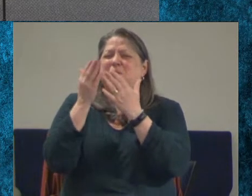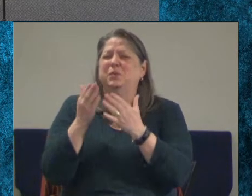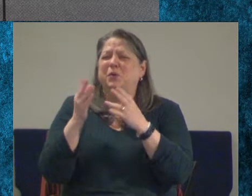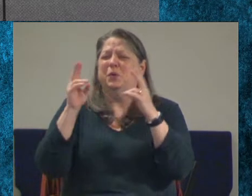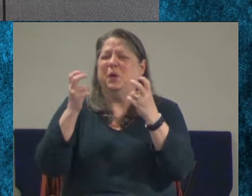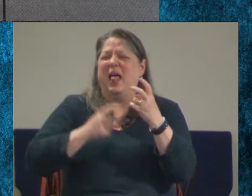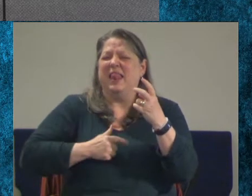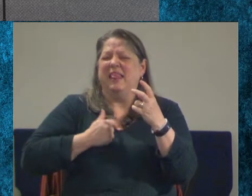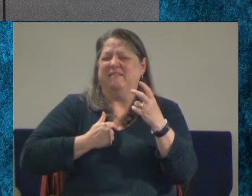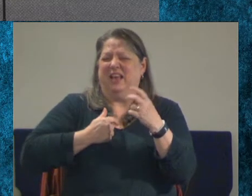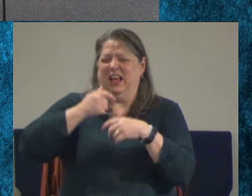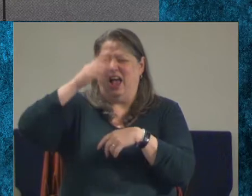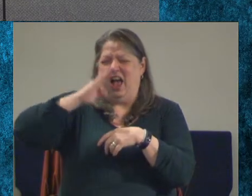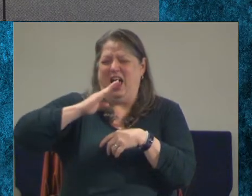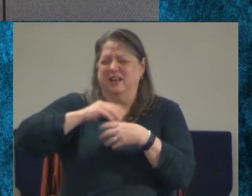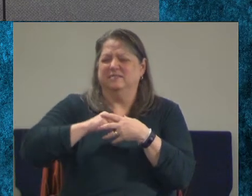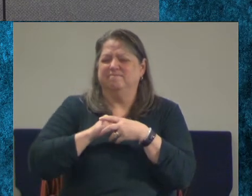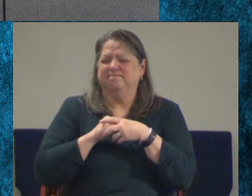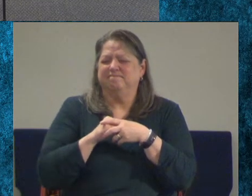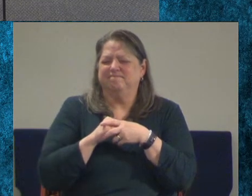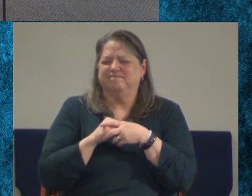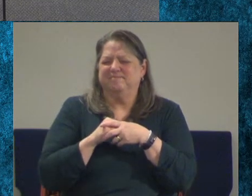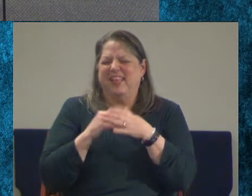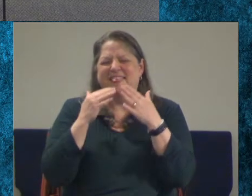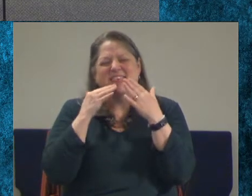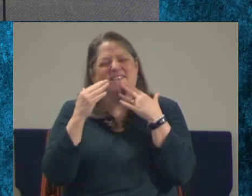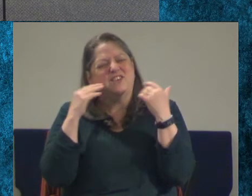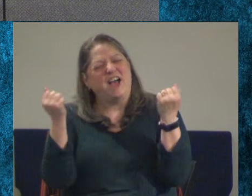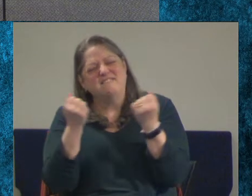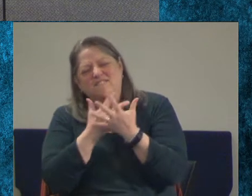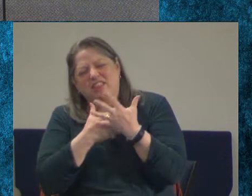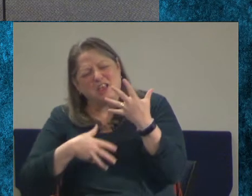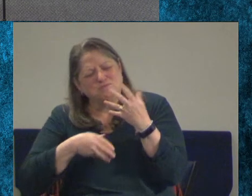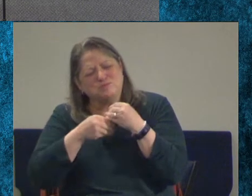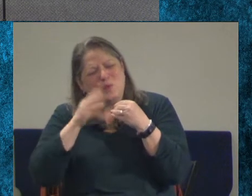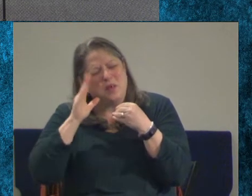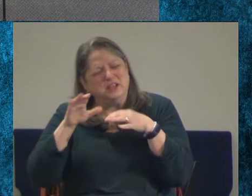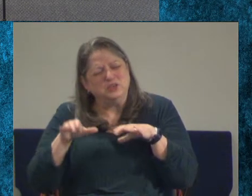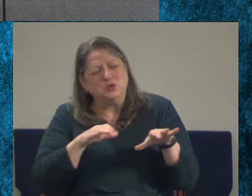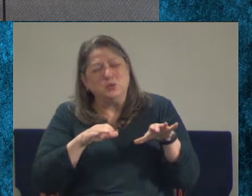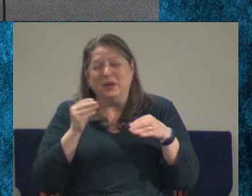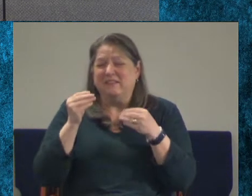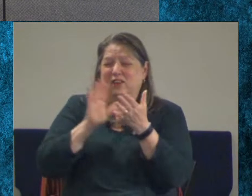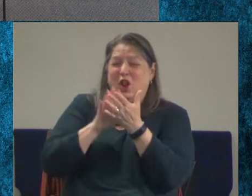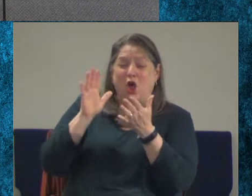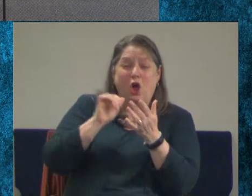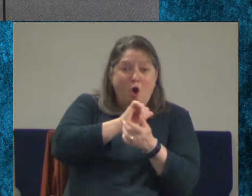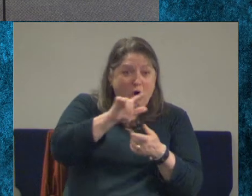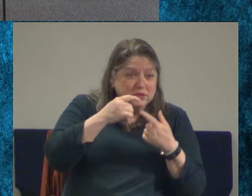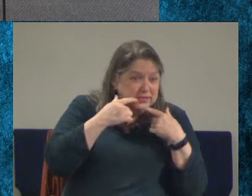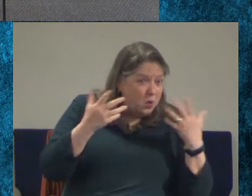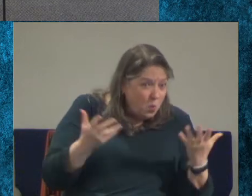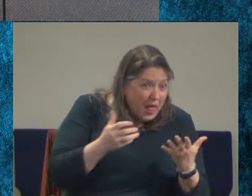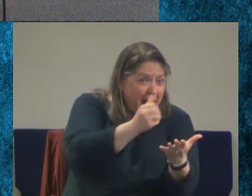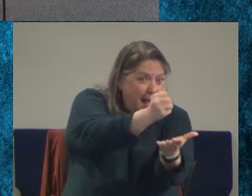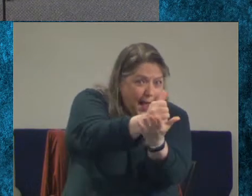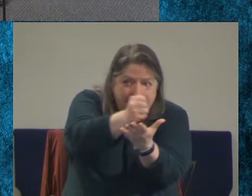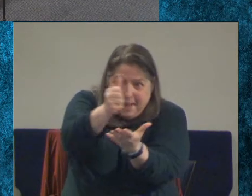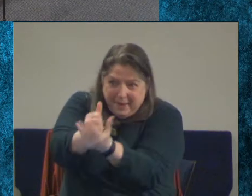We thank you for all that you're going to do today. We give you the glory, and we all said,